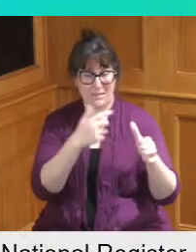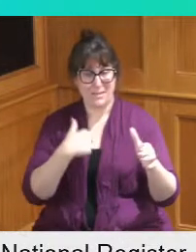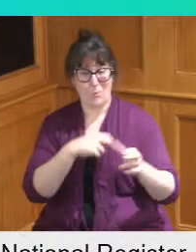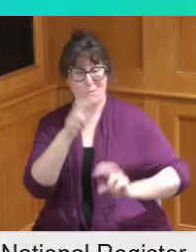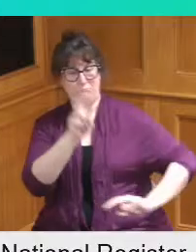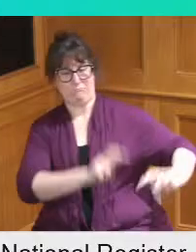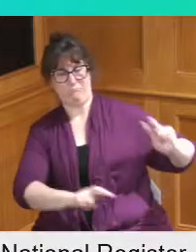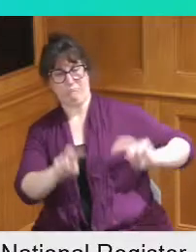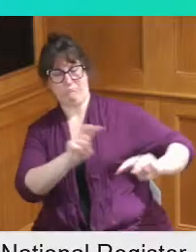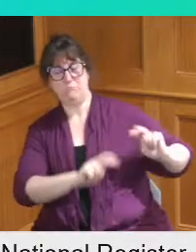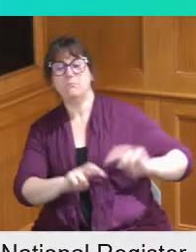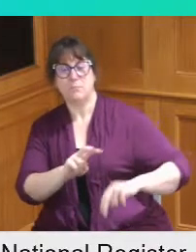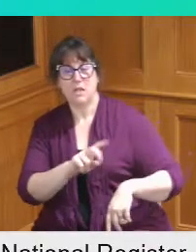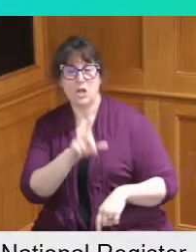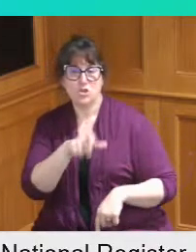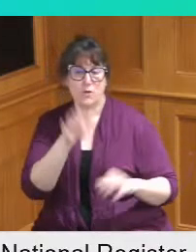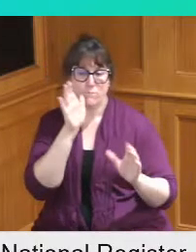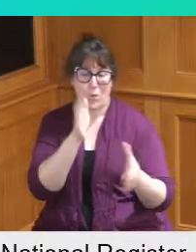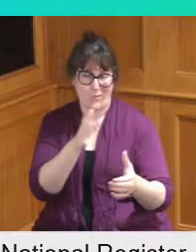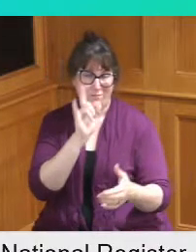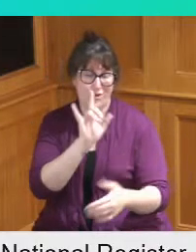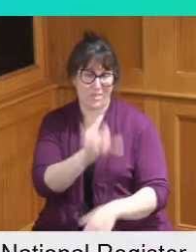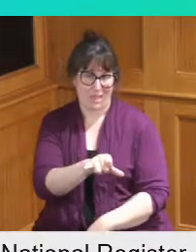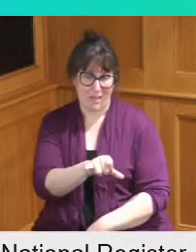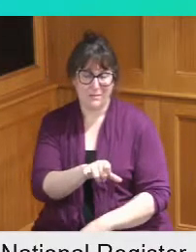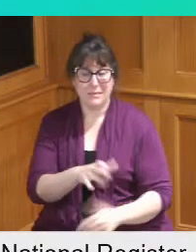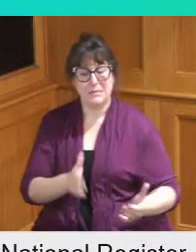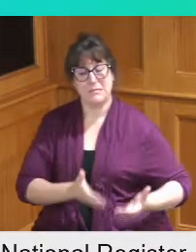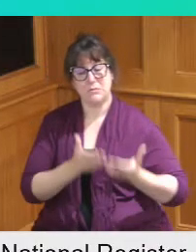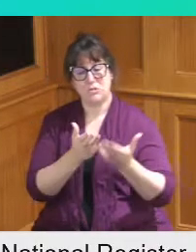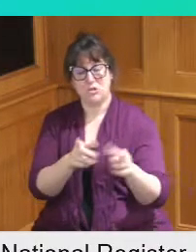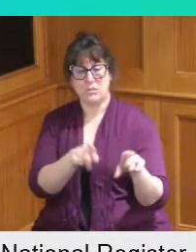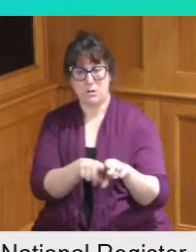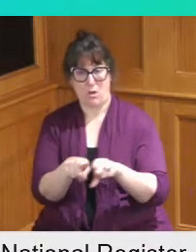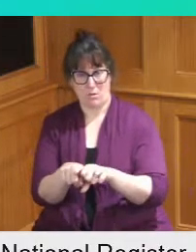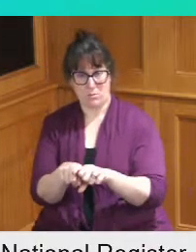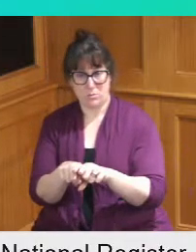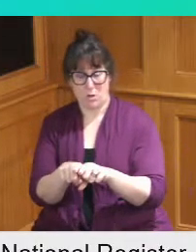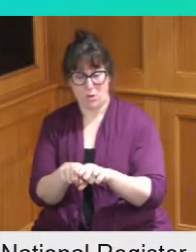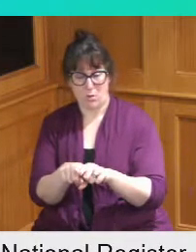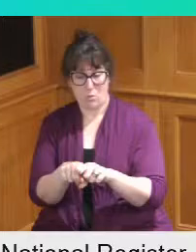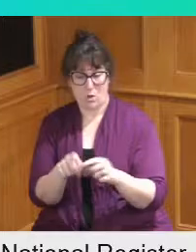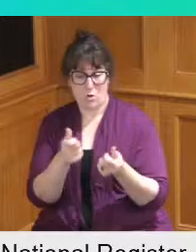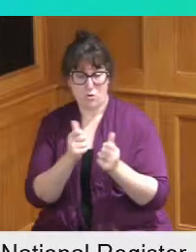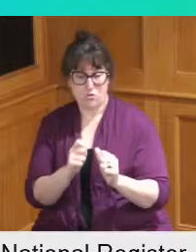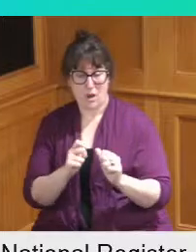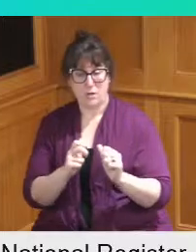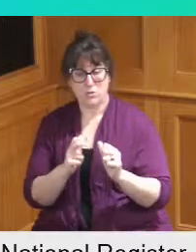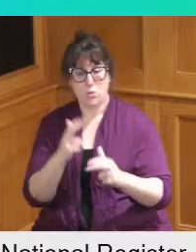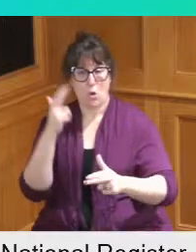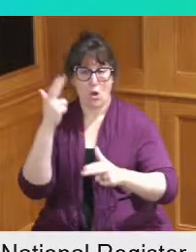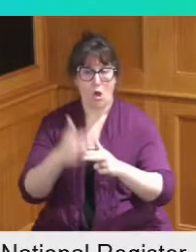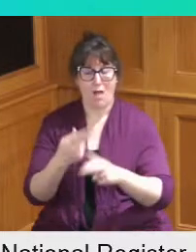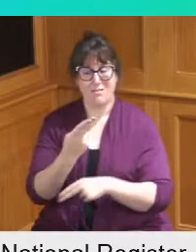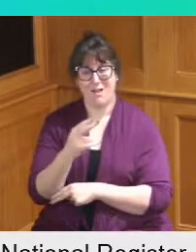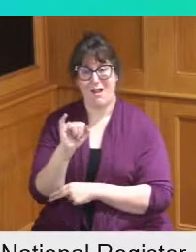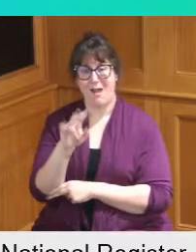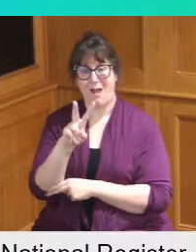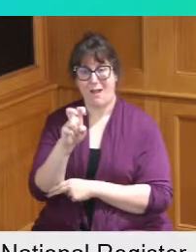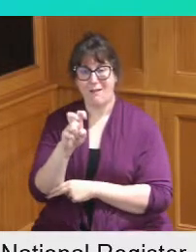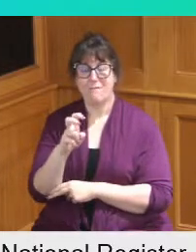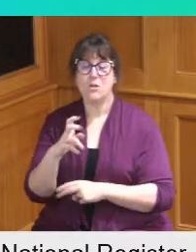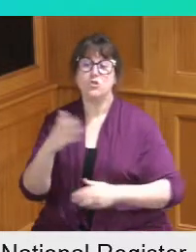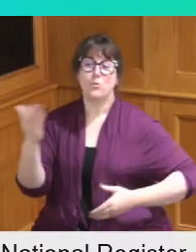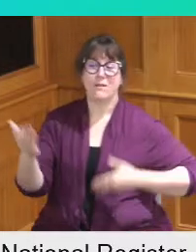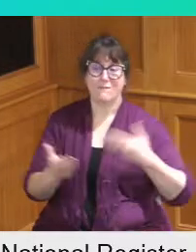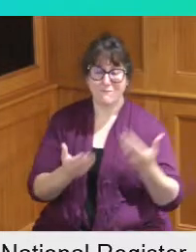at. They also suggested an effort to create something they're calling the Hive, which would be an inviting public gathering